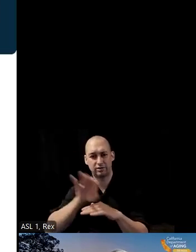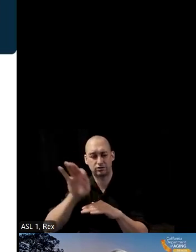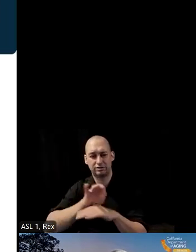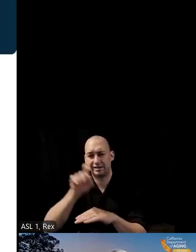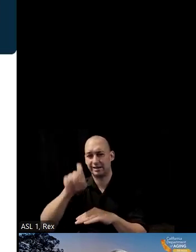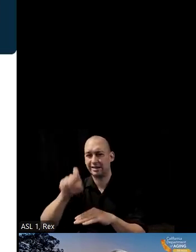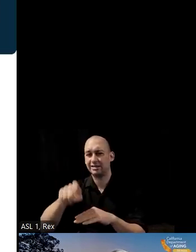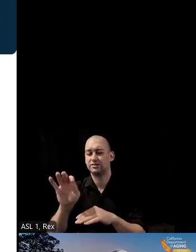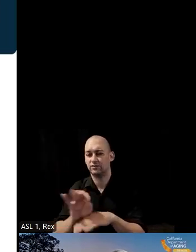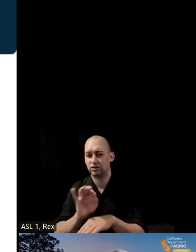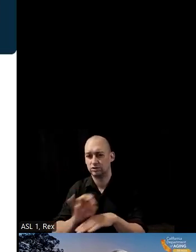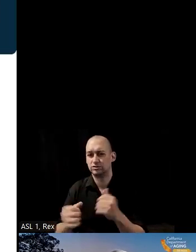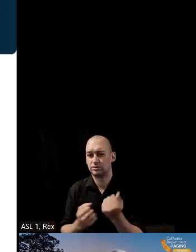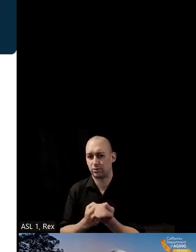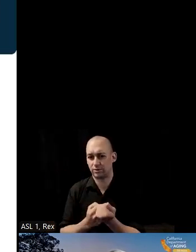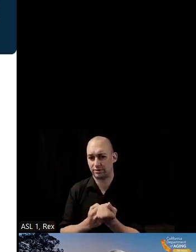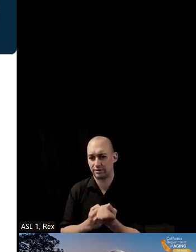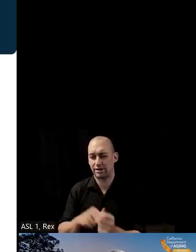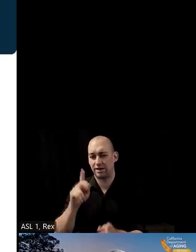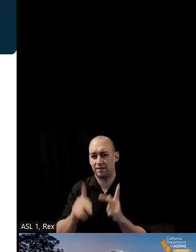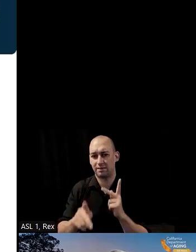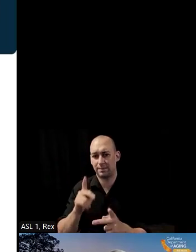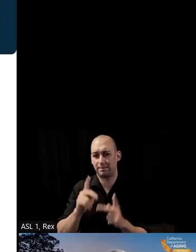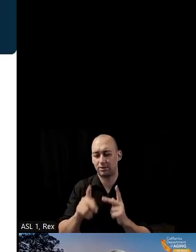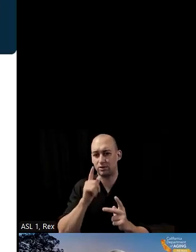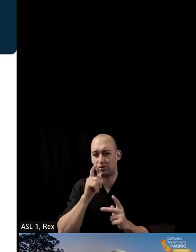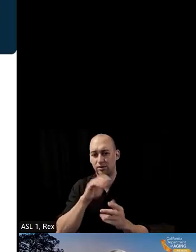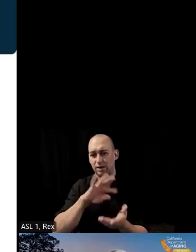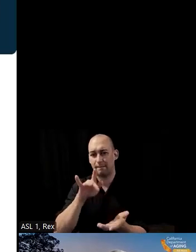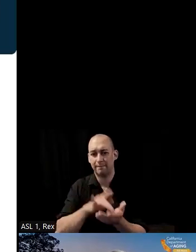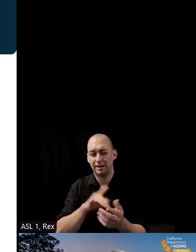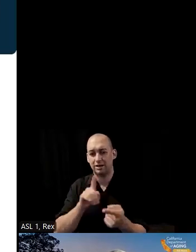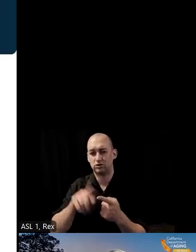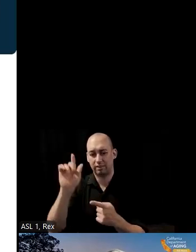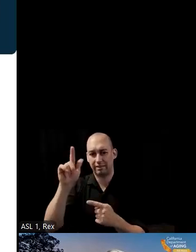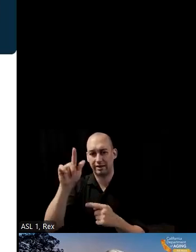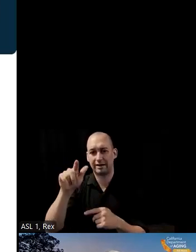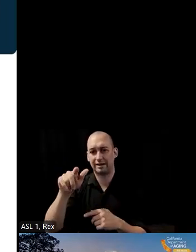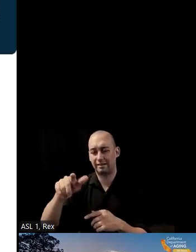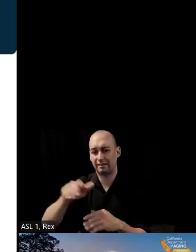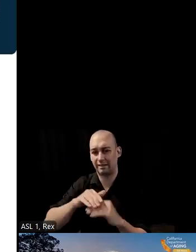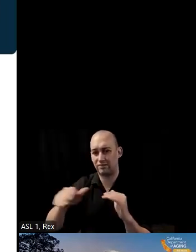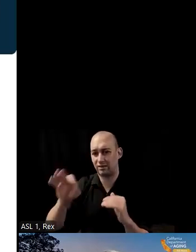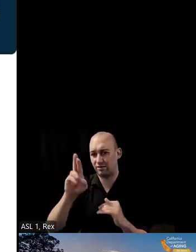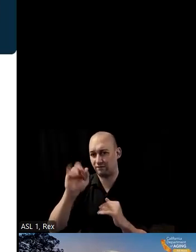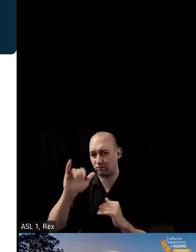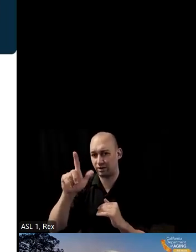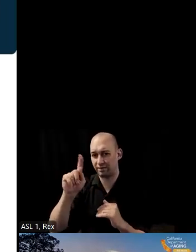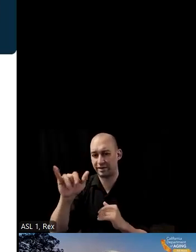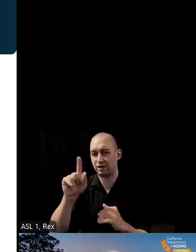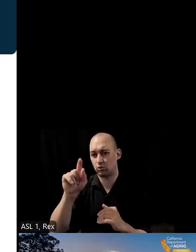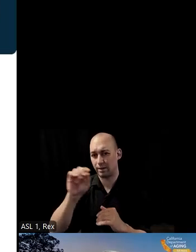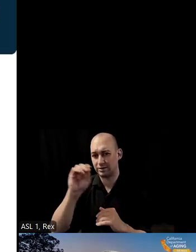support. The people who have mid to late level frailty are about 20% of